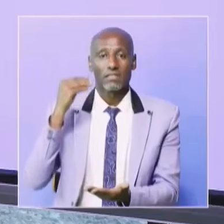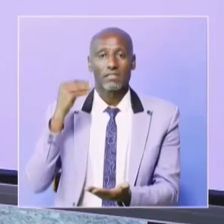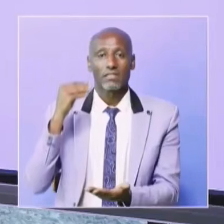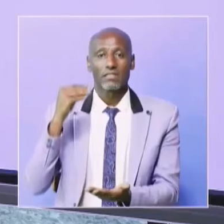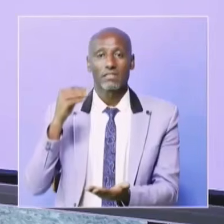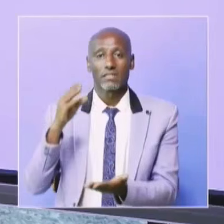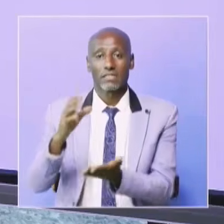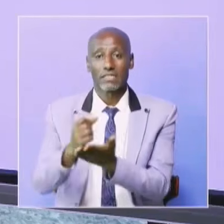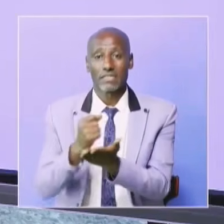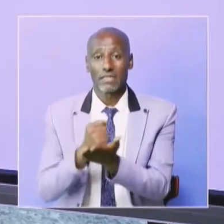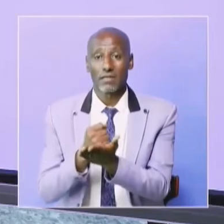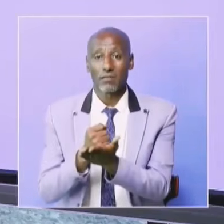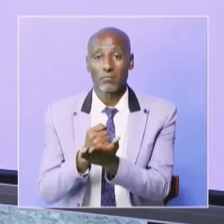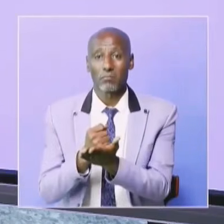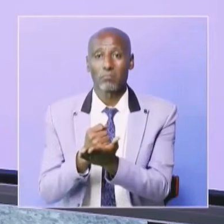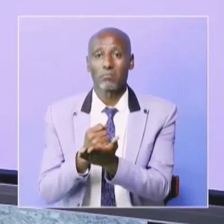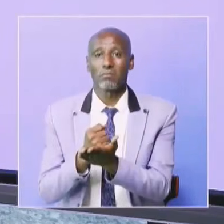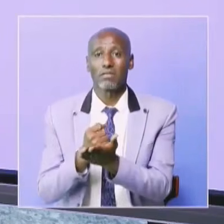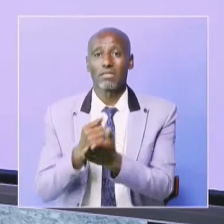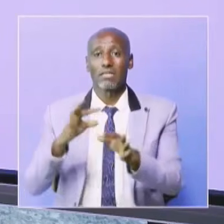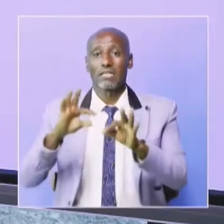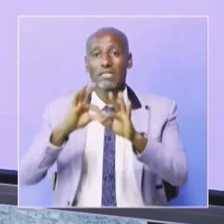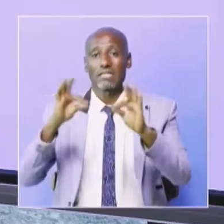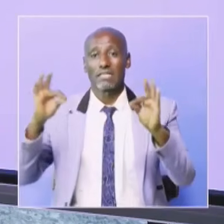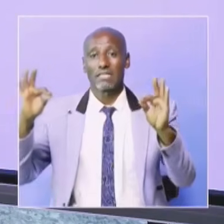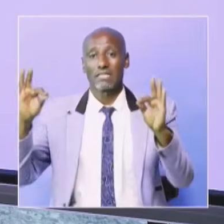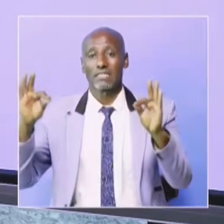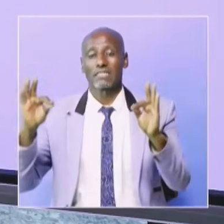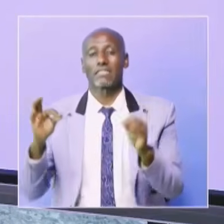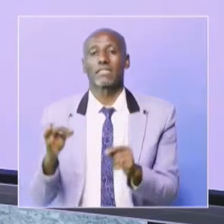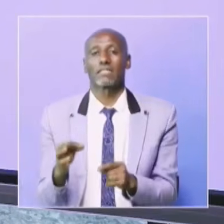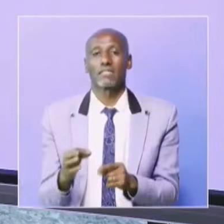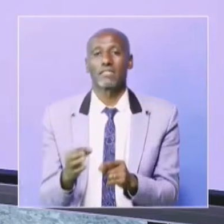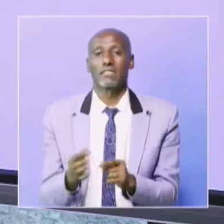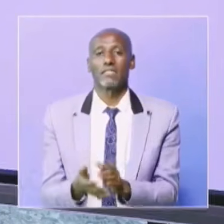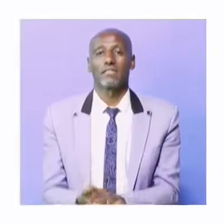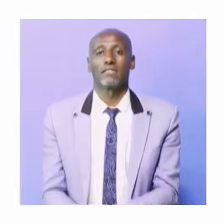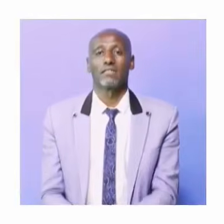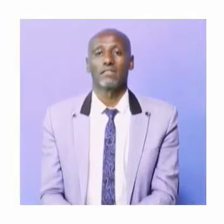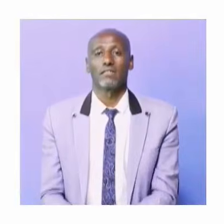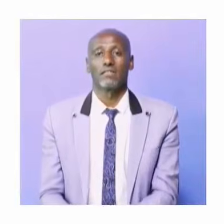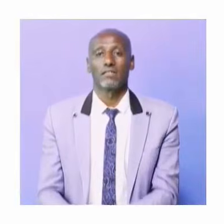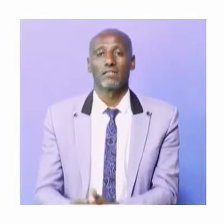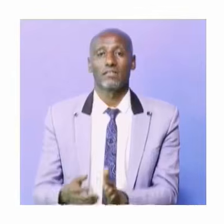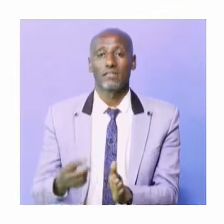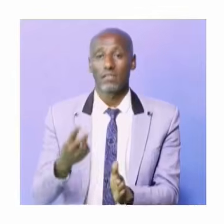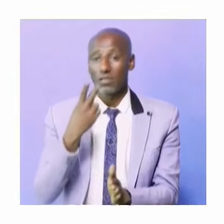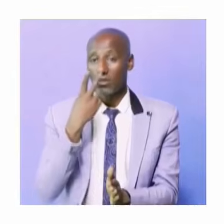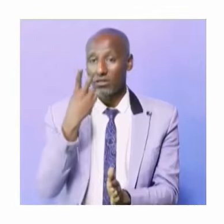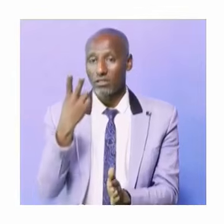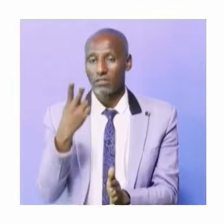some sentences on simple present, and we will come up to the form. Okay? Look.